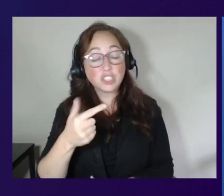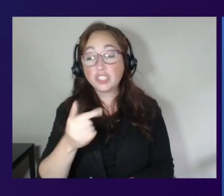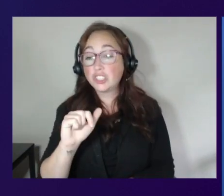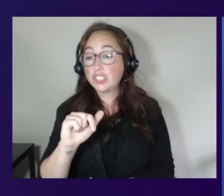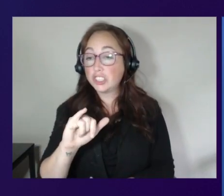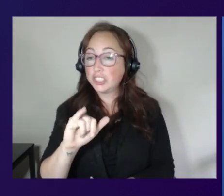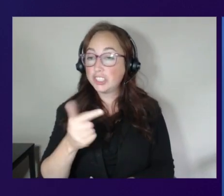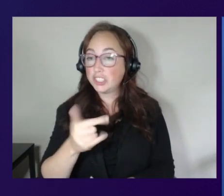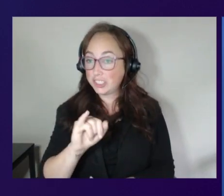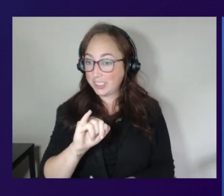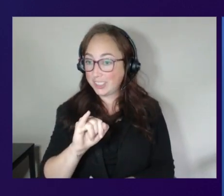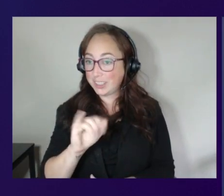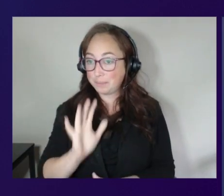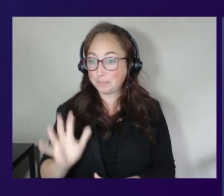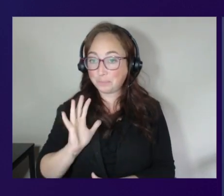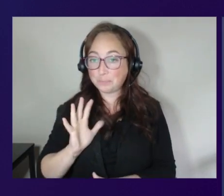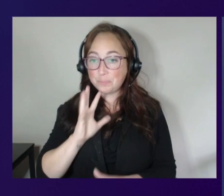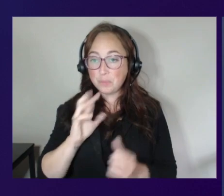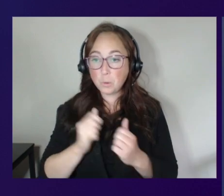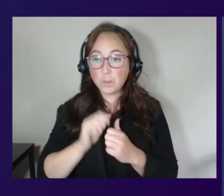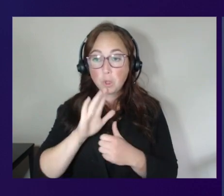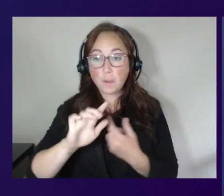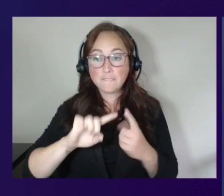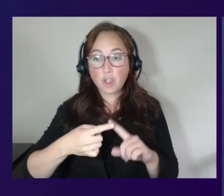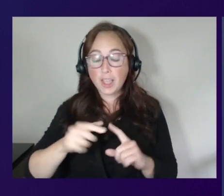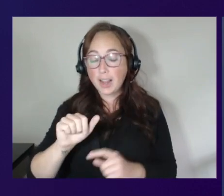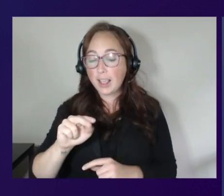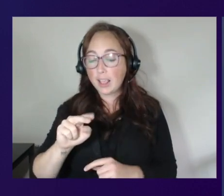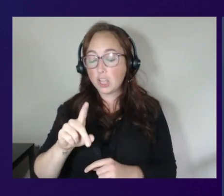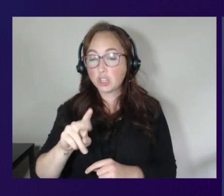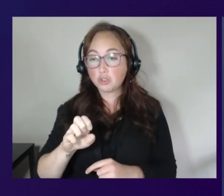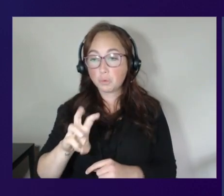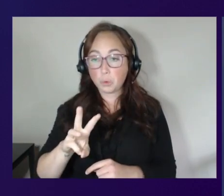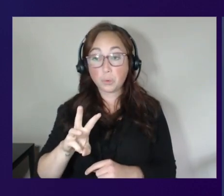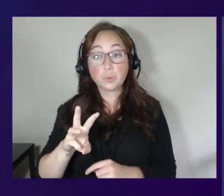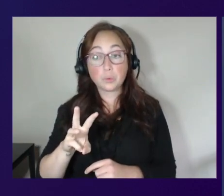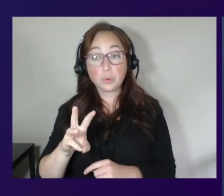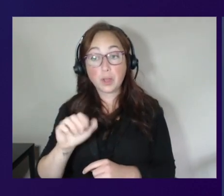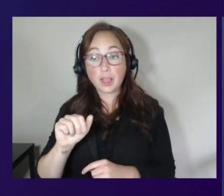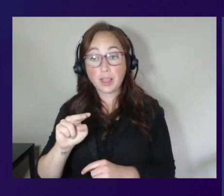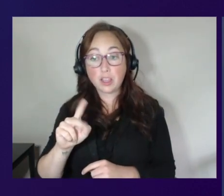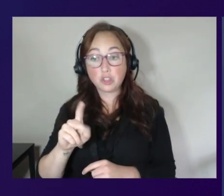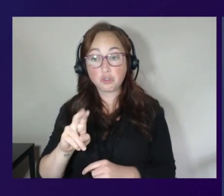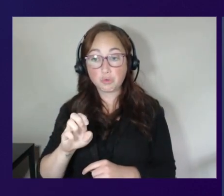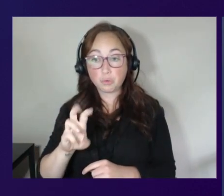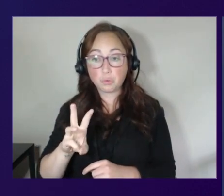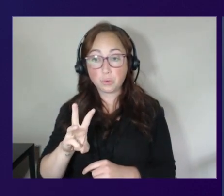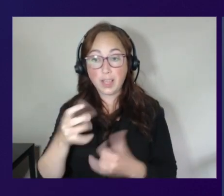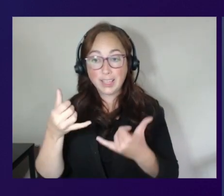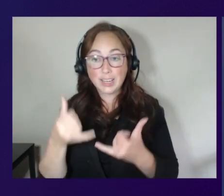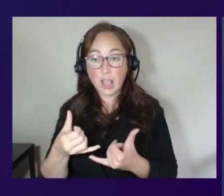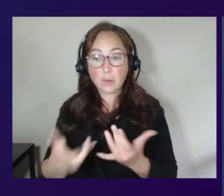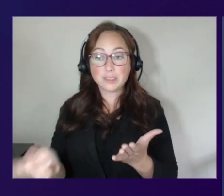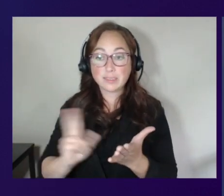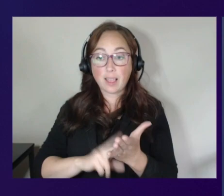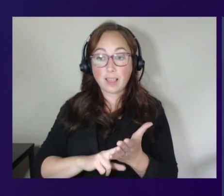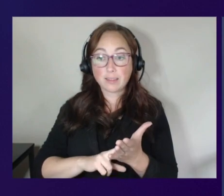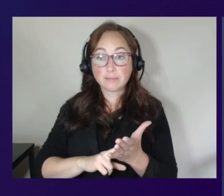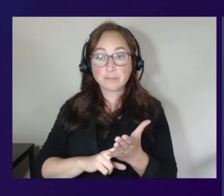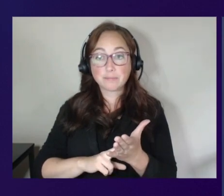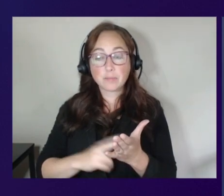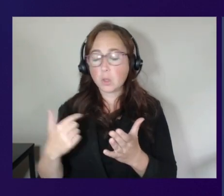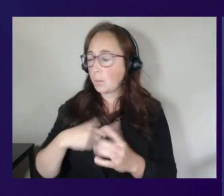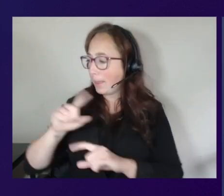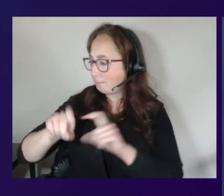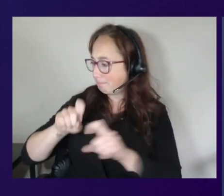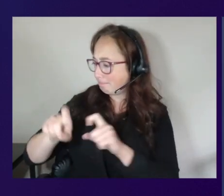we talked to your friend, Andrew Kloman, and Andrew has now signed me up. We asked him a bunch of hard